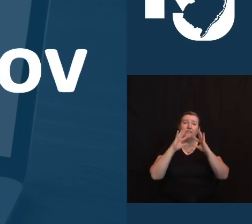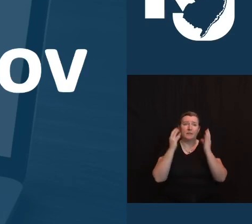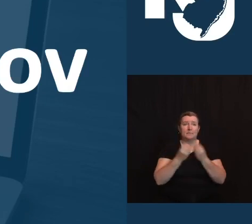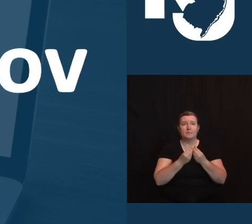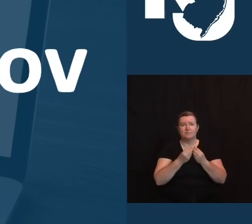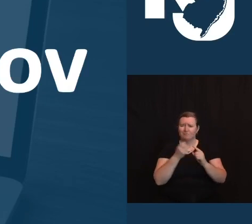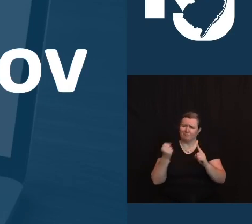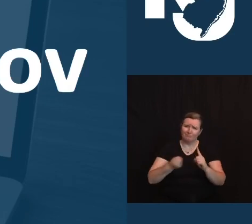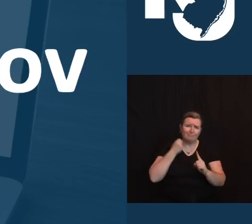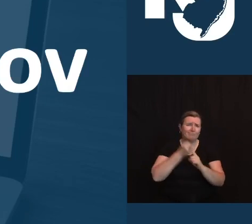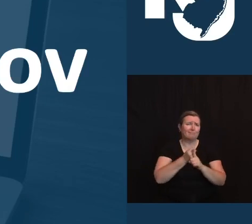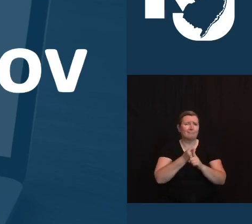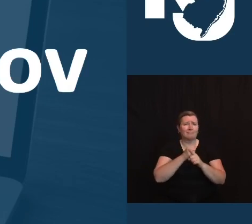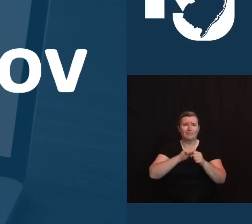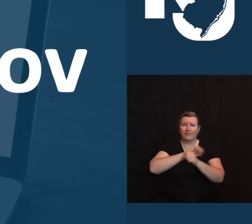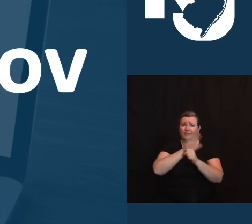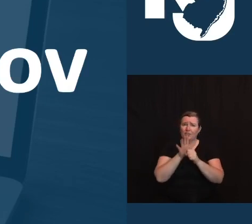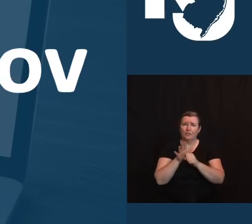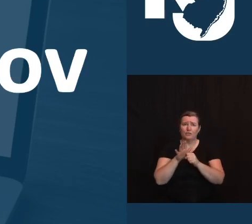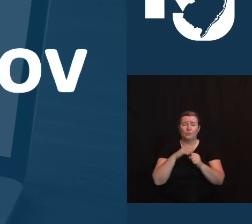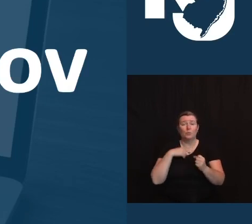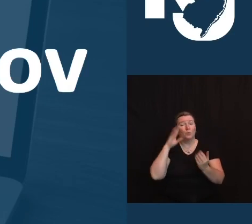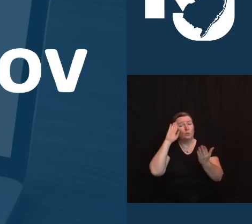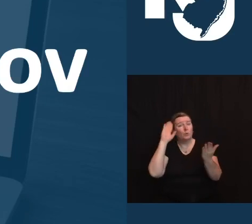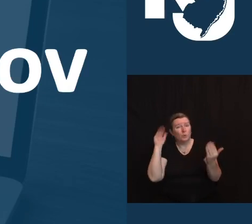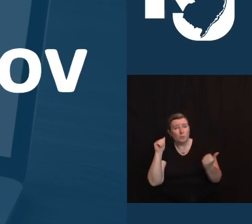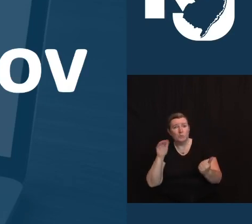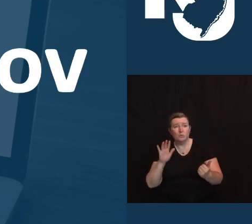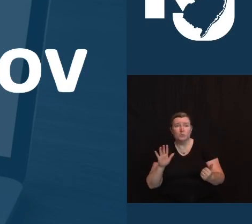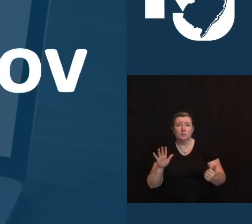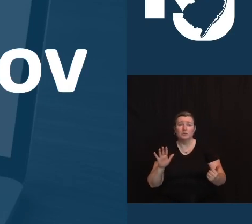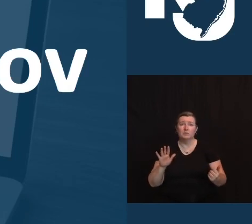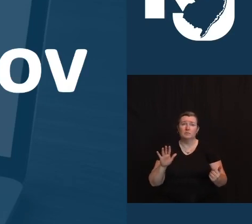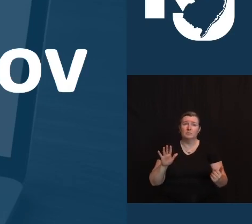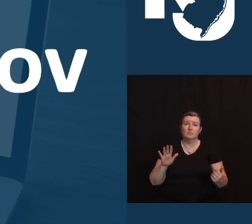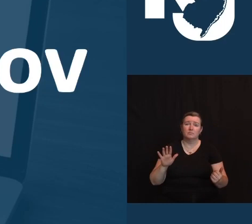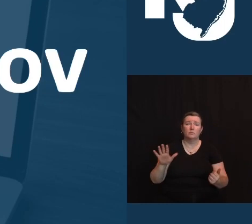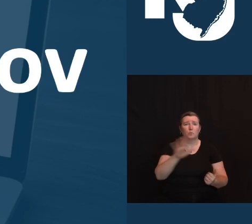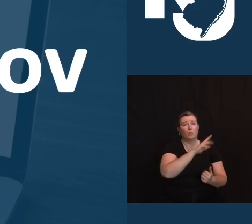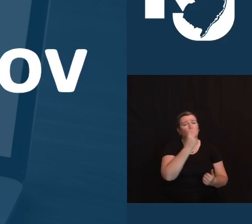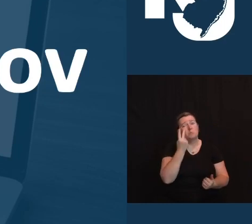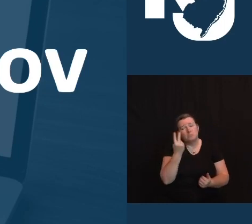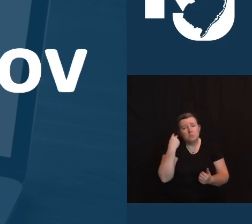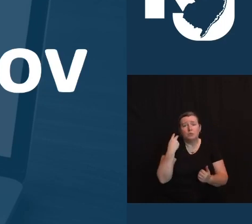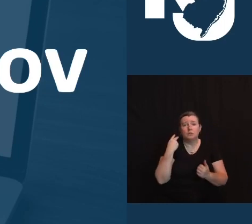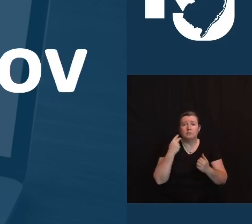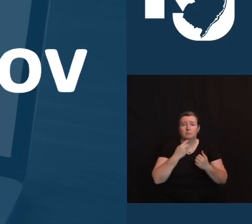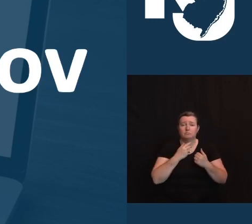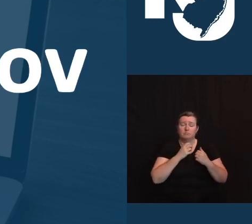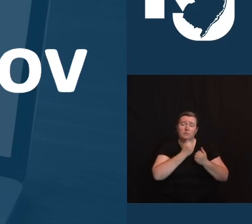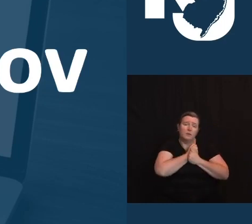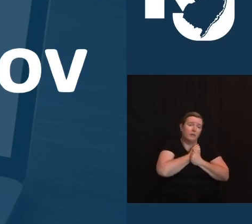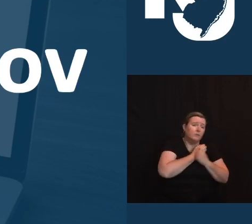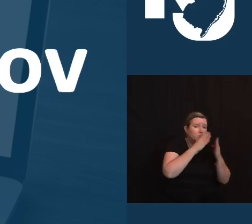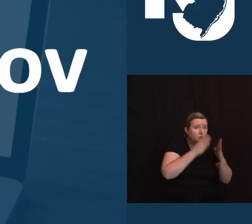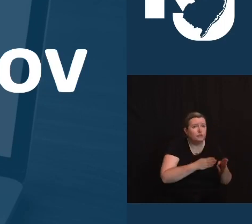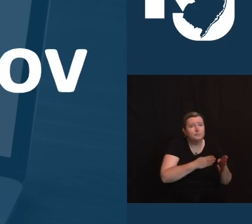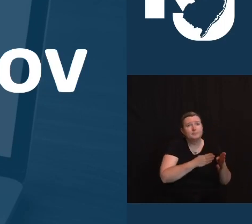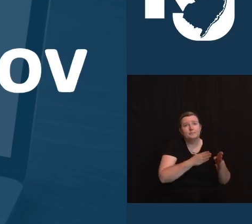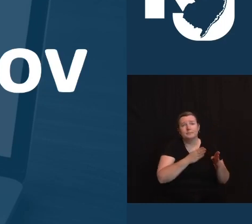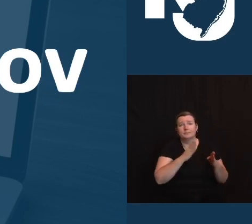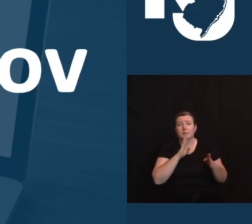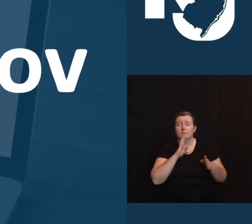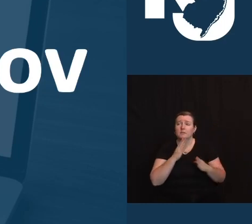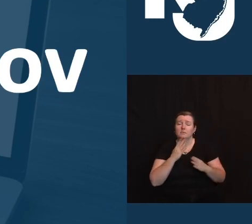we hope that for them, the memories of their loved ones become a blessing. And for all of us, may their memories be the reason